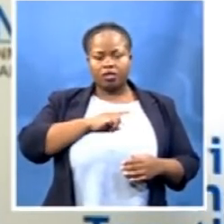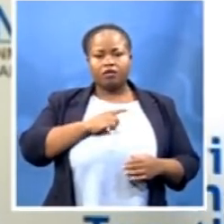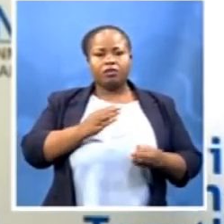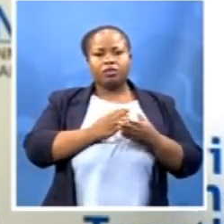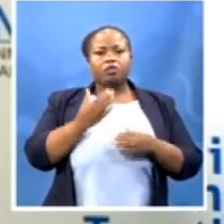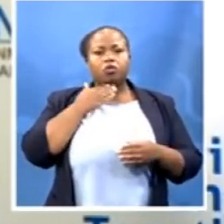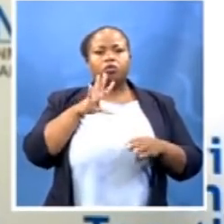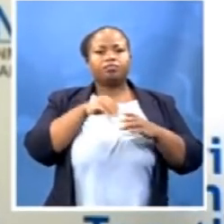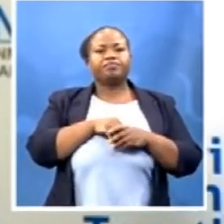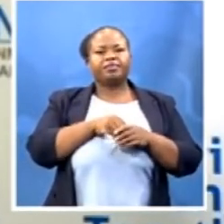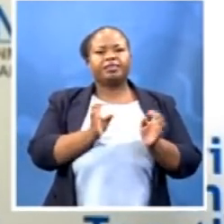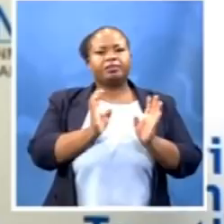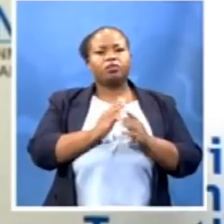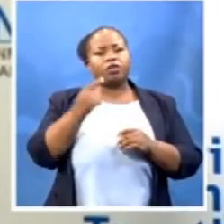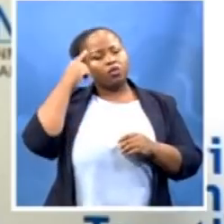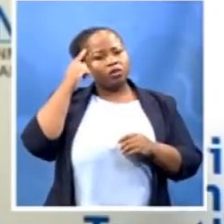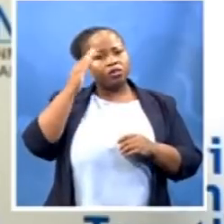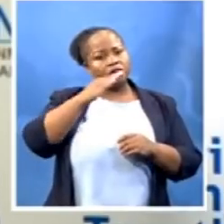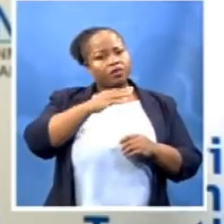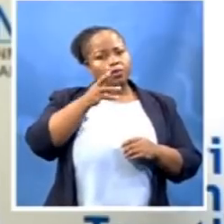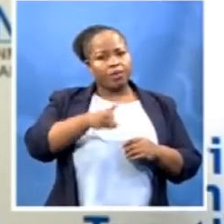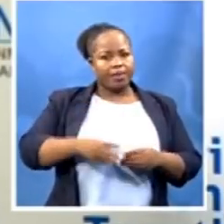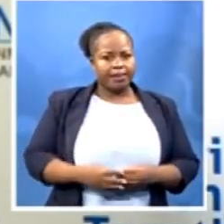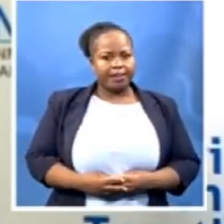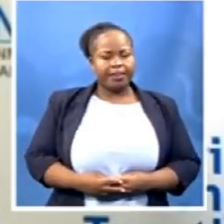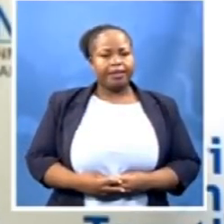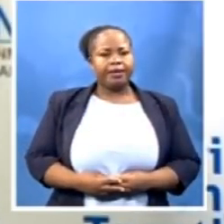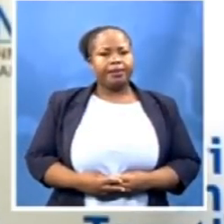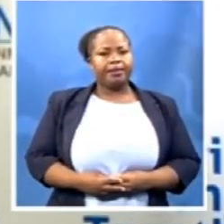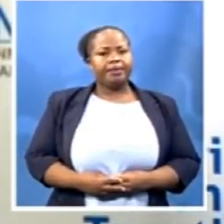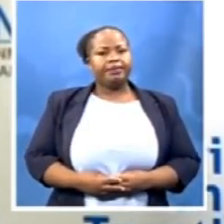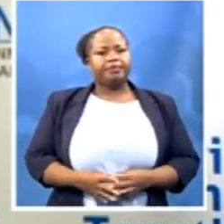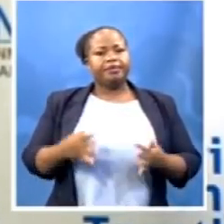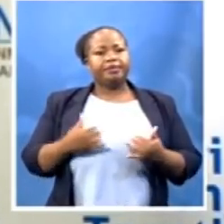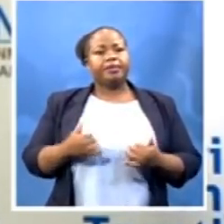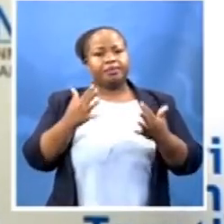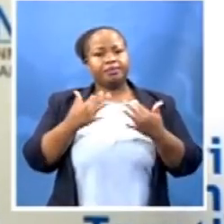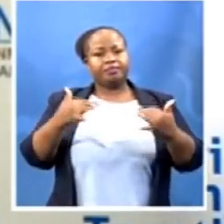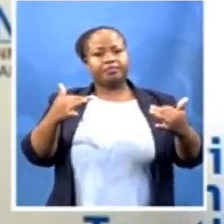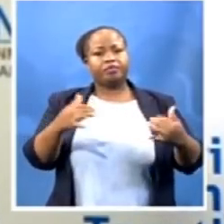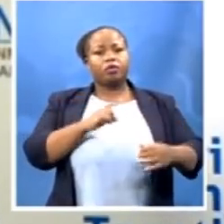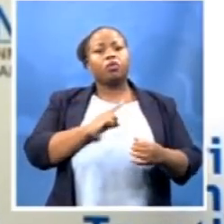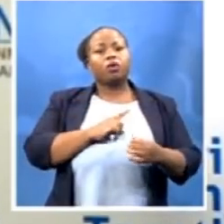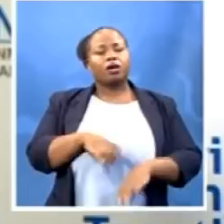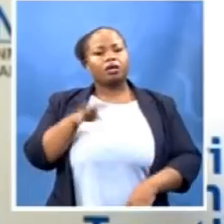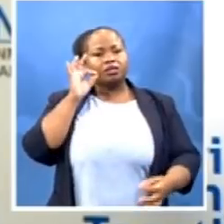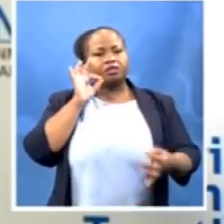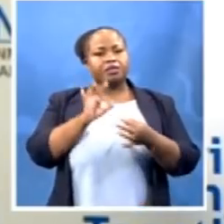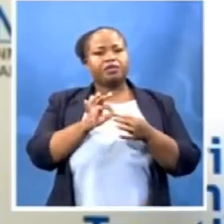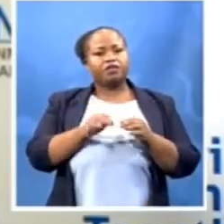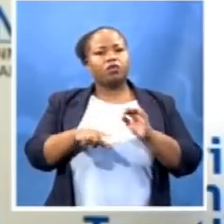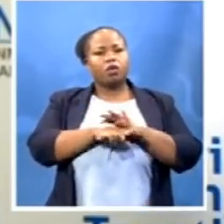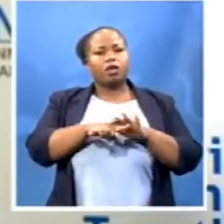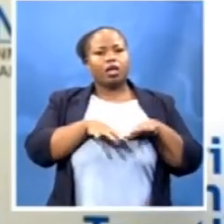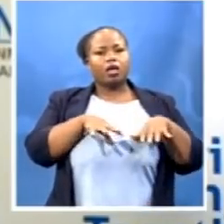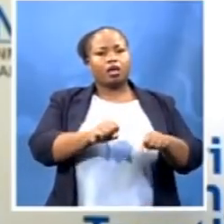afternoon. And we've called this briefing to deal specifically with the issue of land invasions that have spiraled in recent